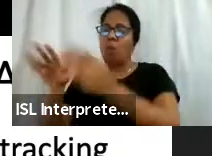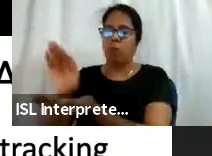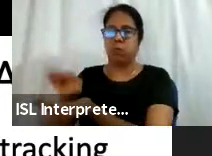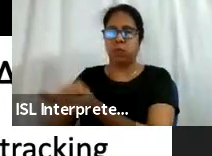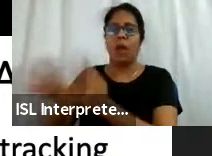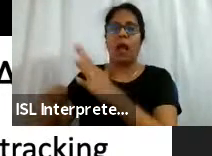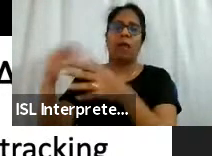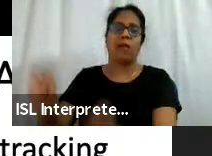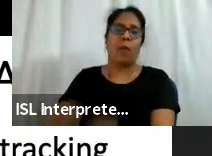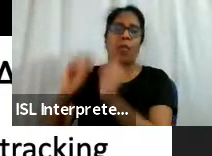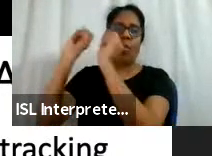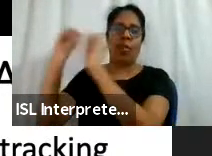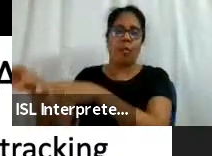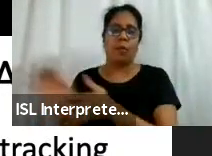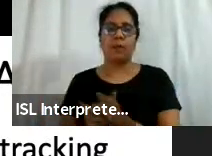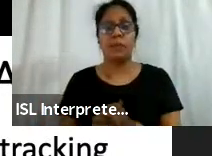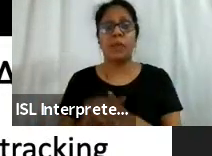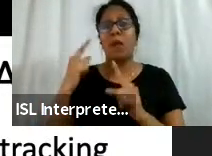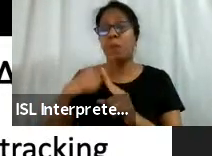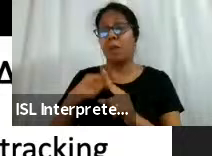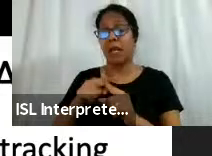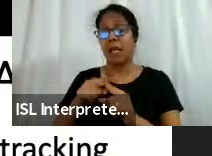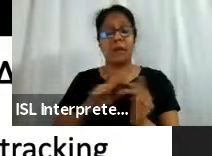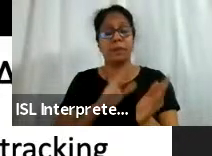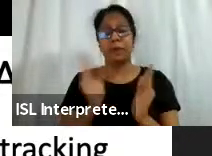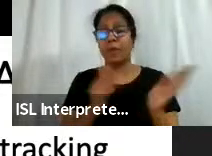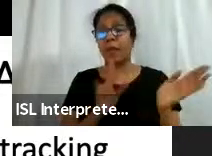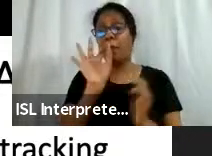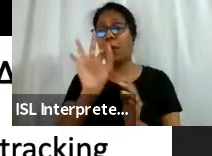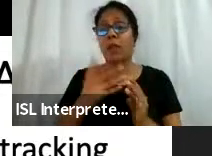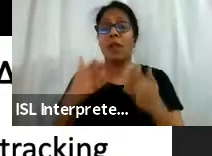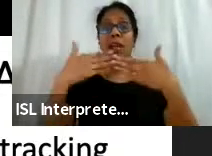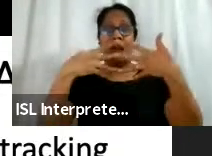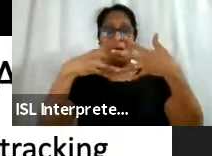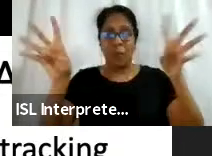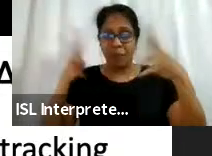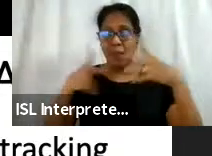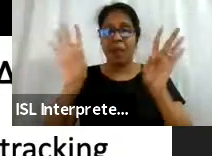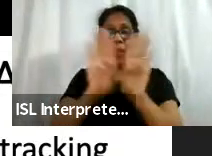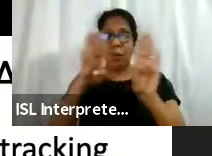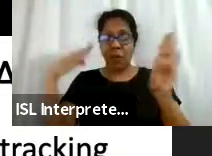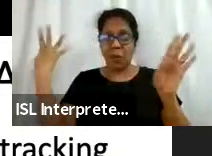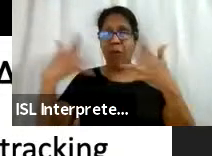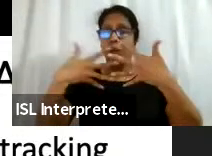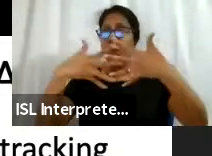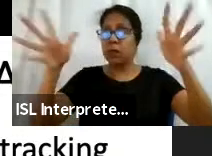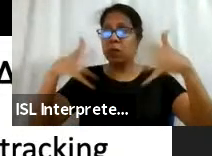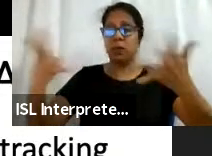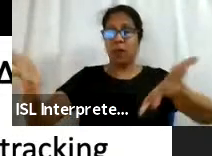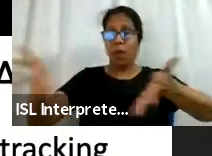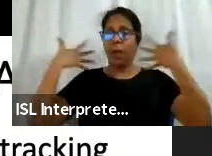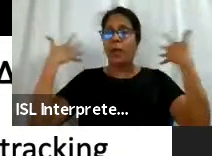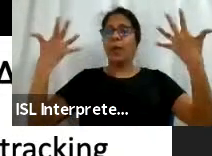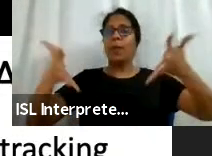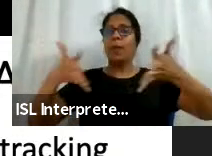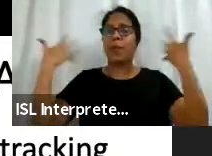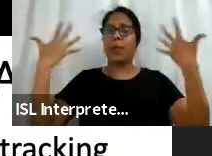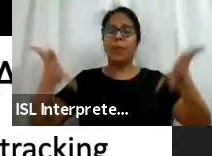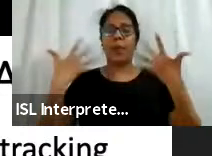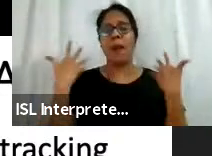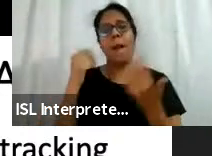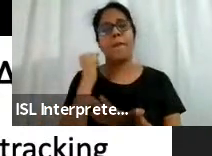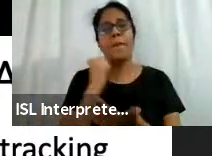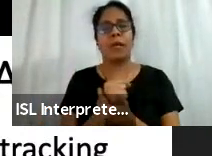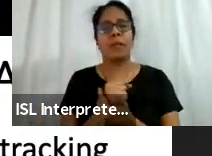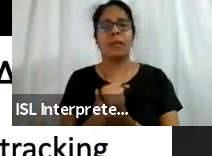advised, strongly advised, that all the windows of the room should be open so that we have a good ventilation in the room. If